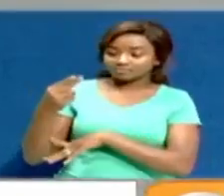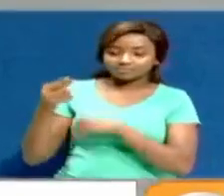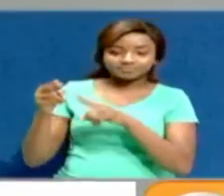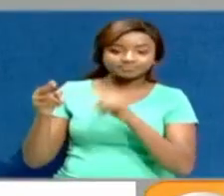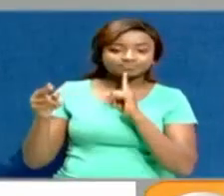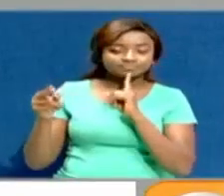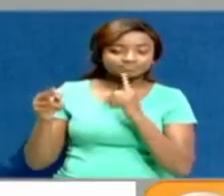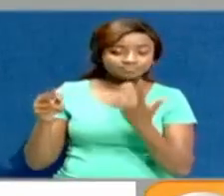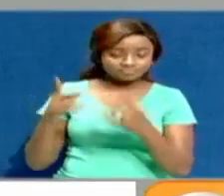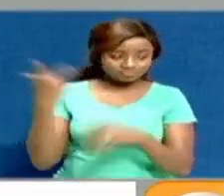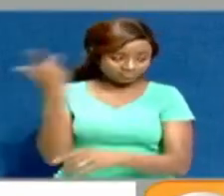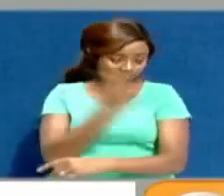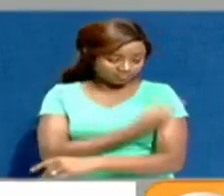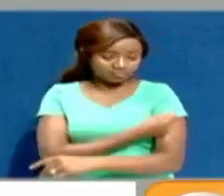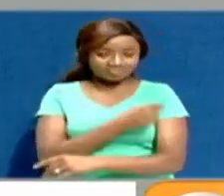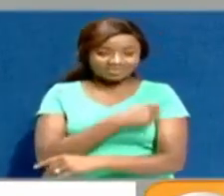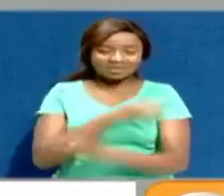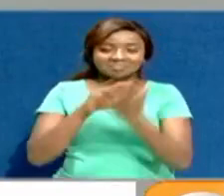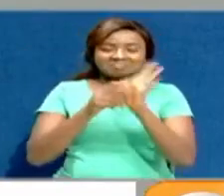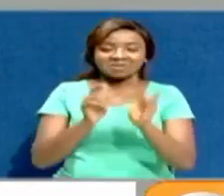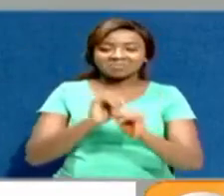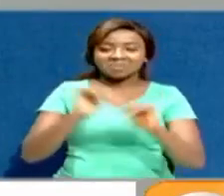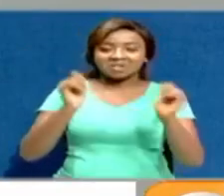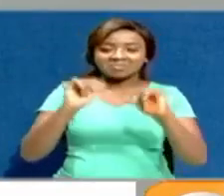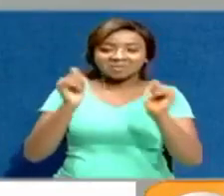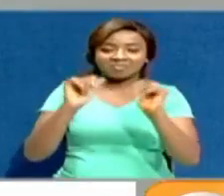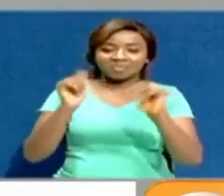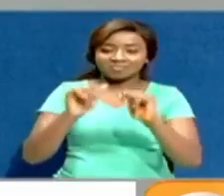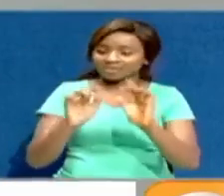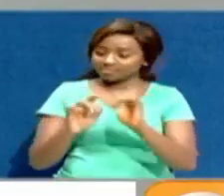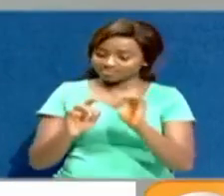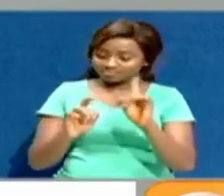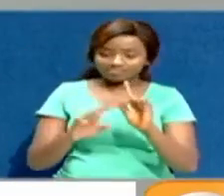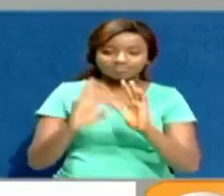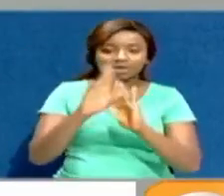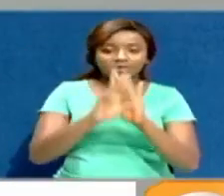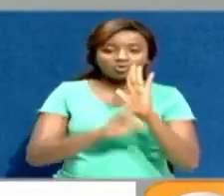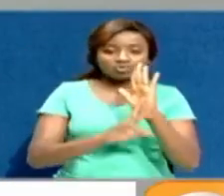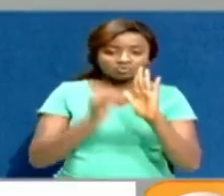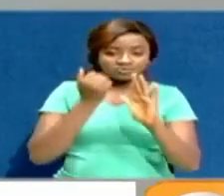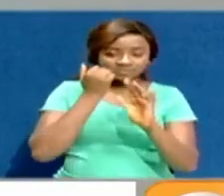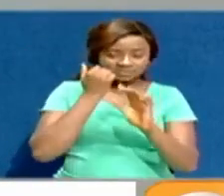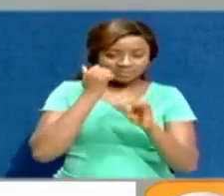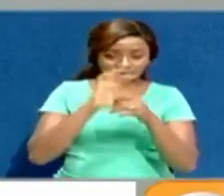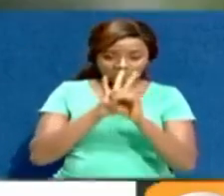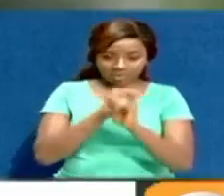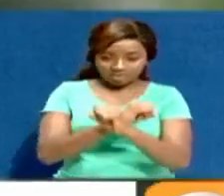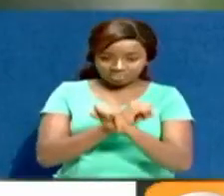vaccines, however, are not a silver bullet, and Kenyans must still observe the containment measures